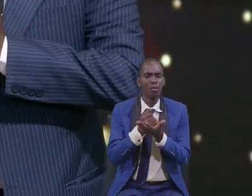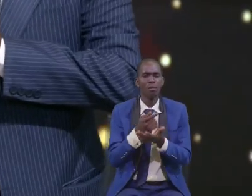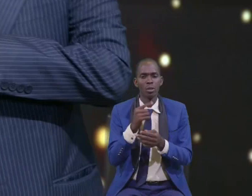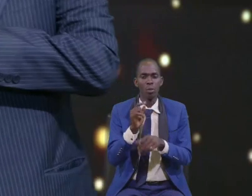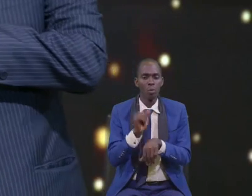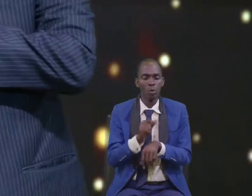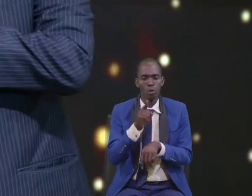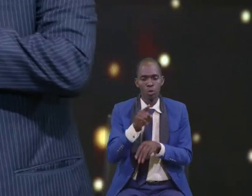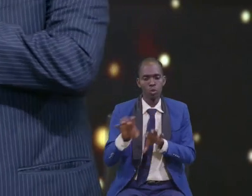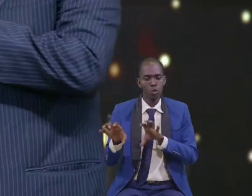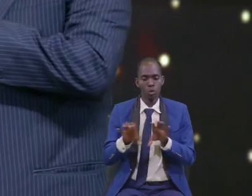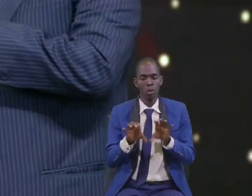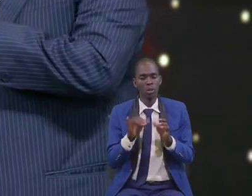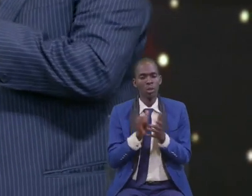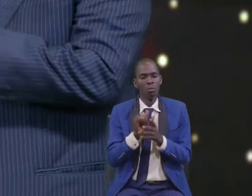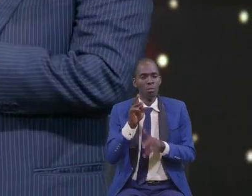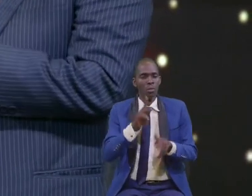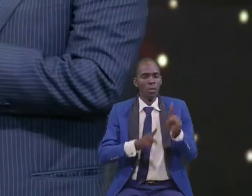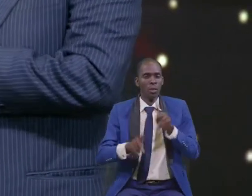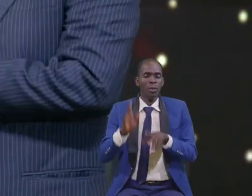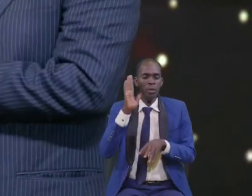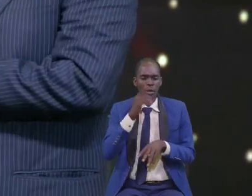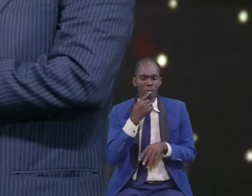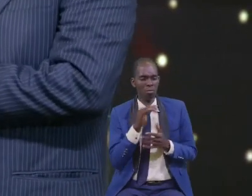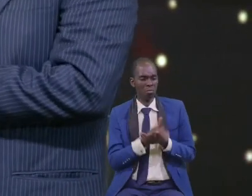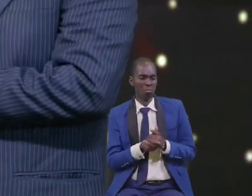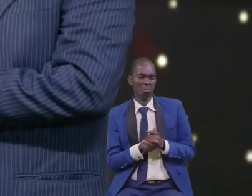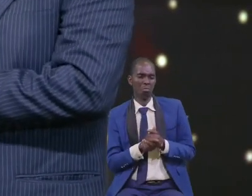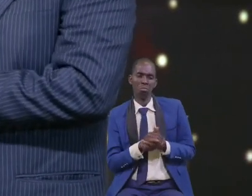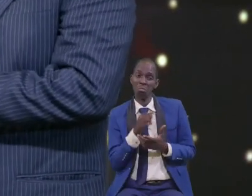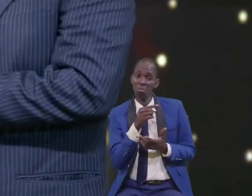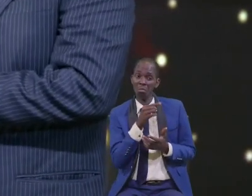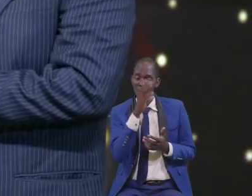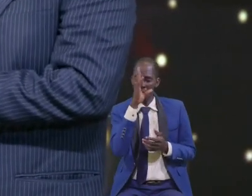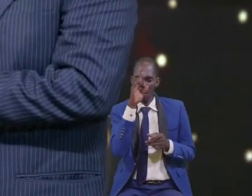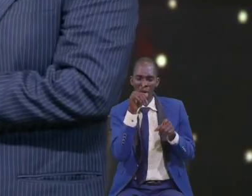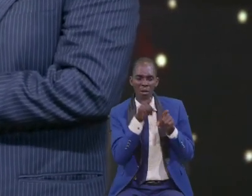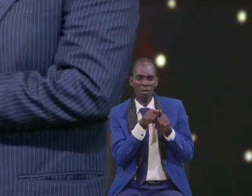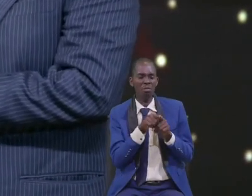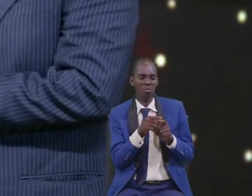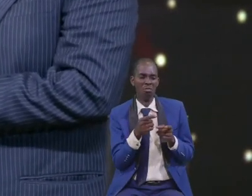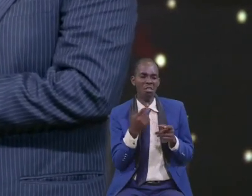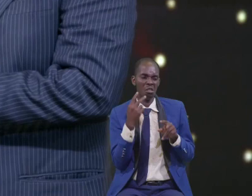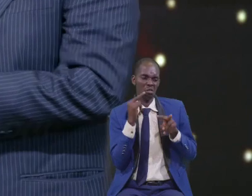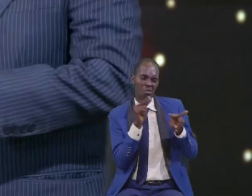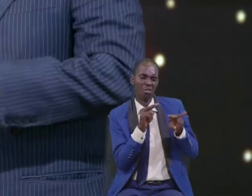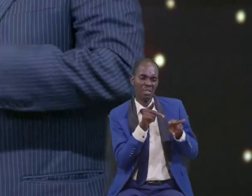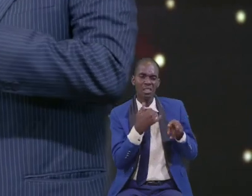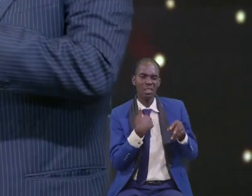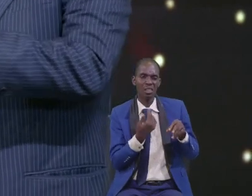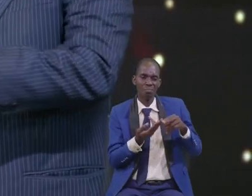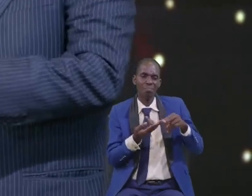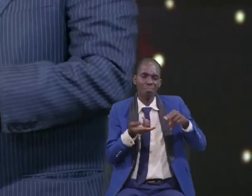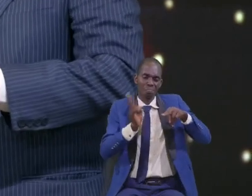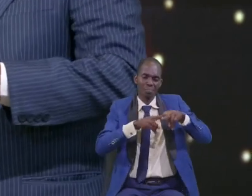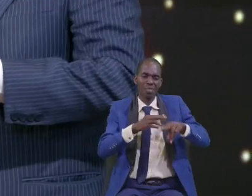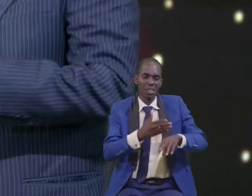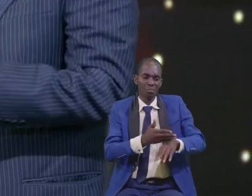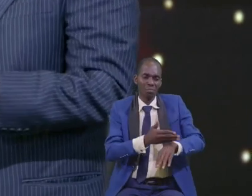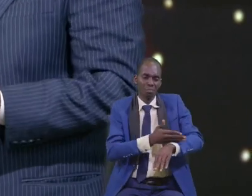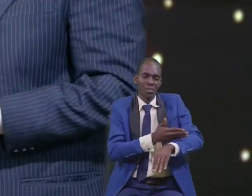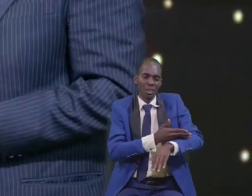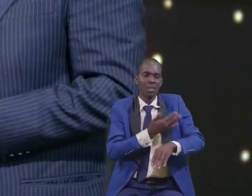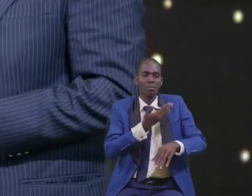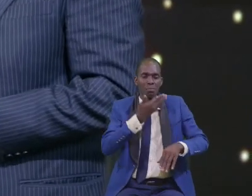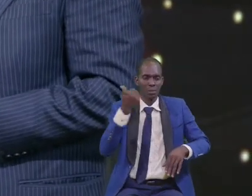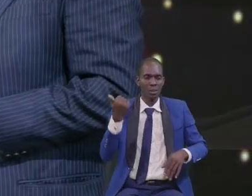will say, "Looks like this brother has improved. He's not as impatient